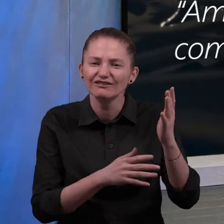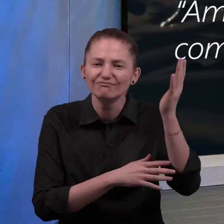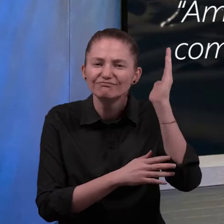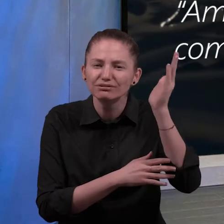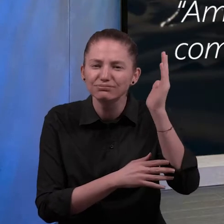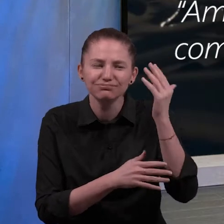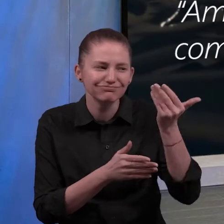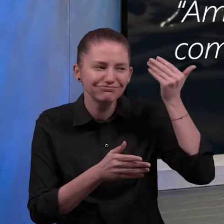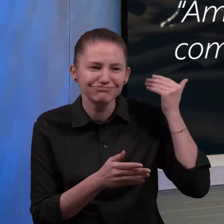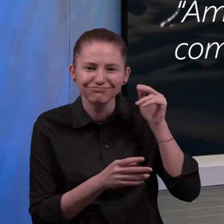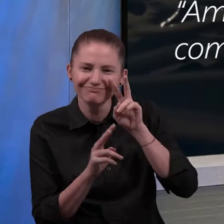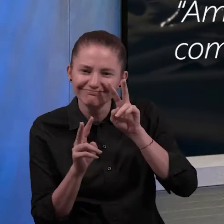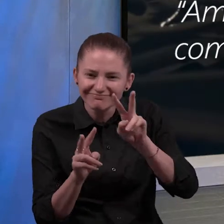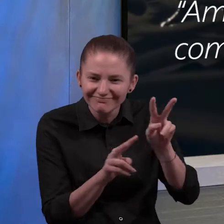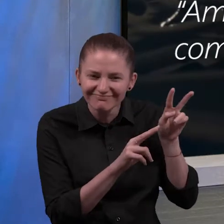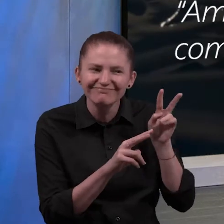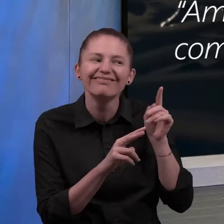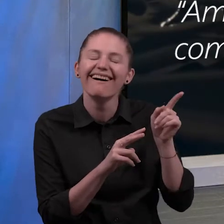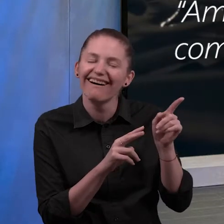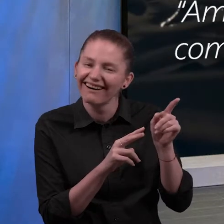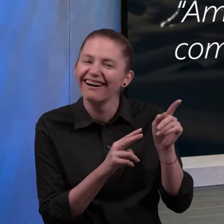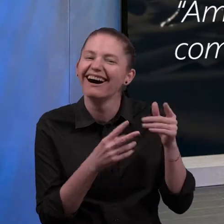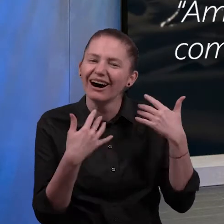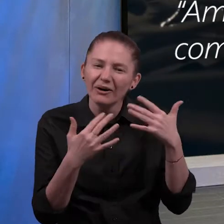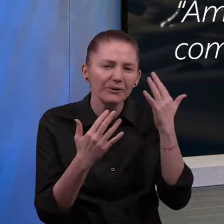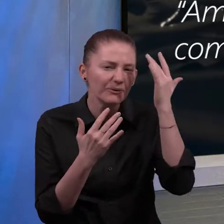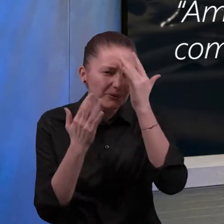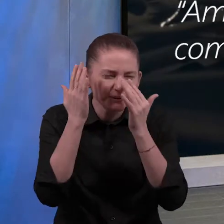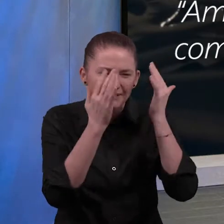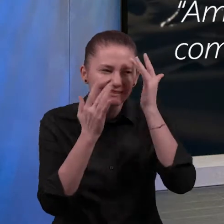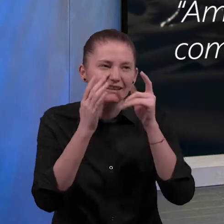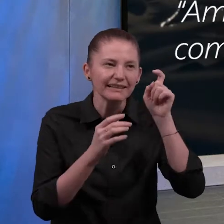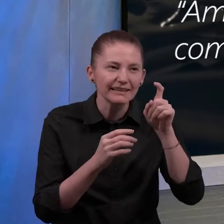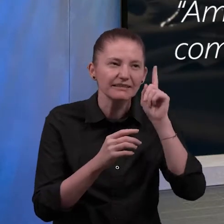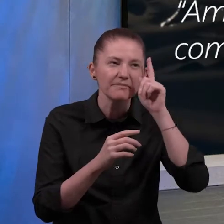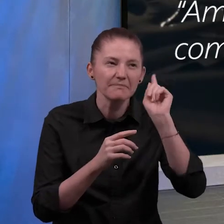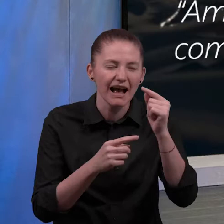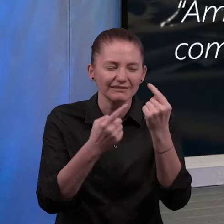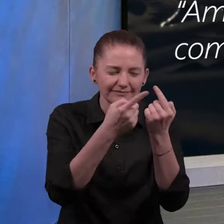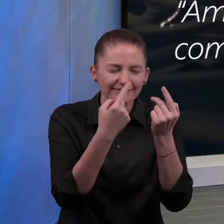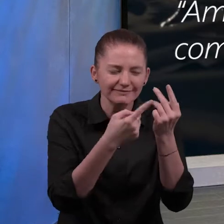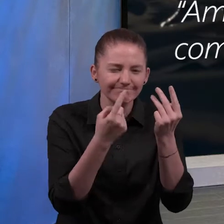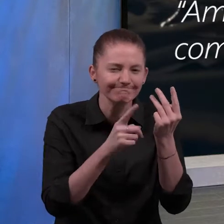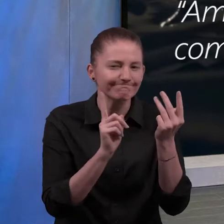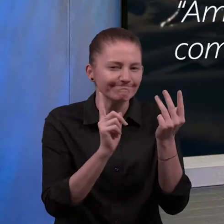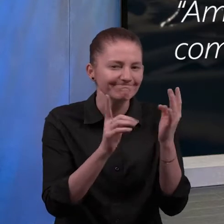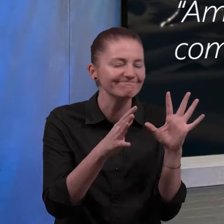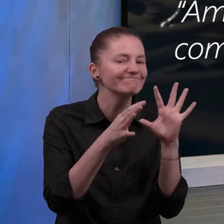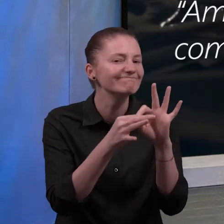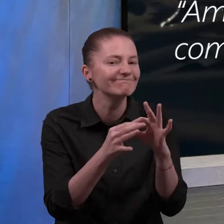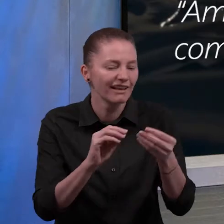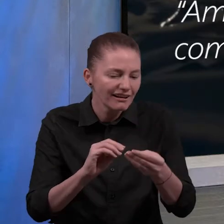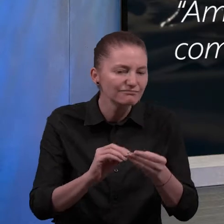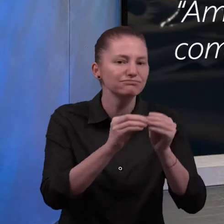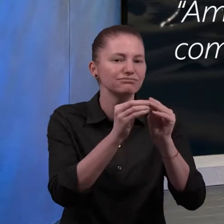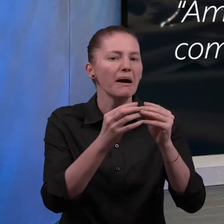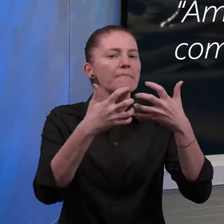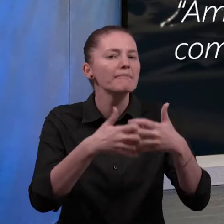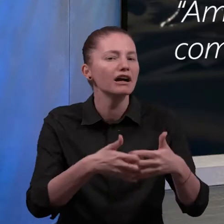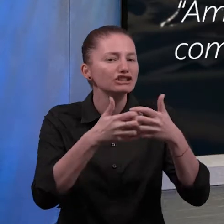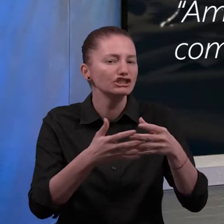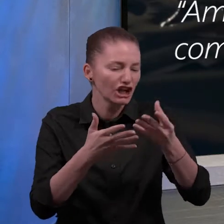As we have seen in the previous chapters, there's a lot of things that you have to take into account when you're creating a machine learning model. So when you're